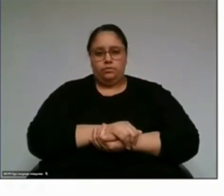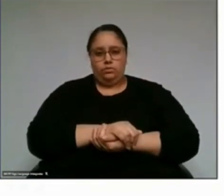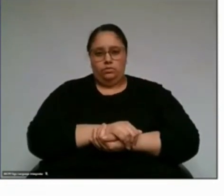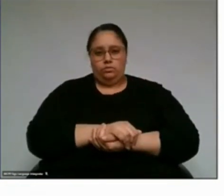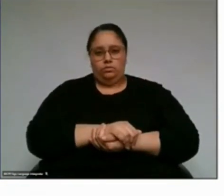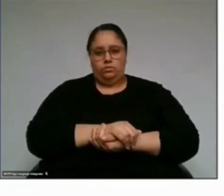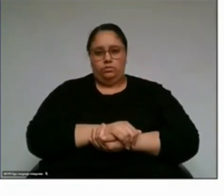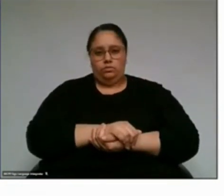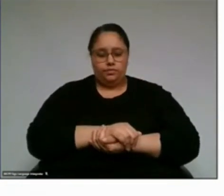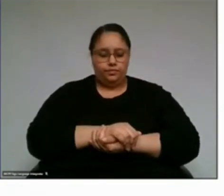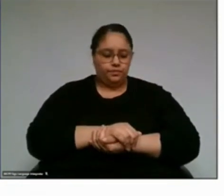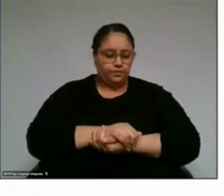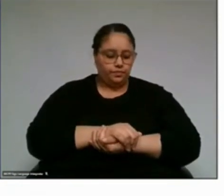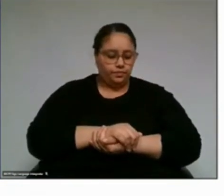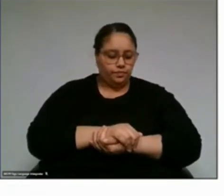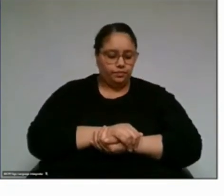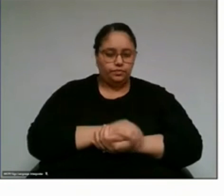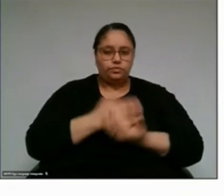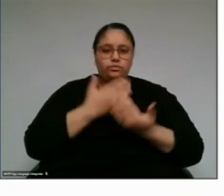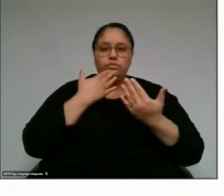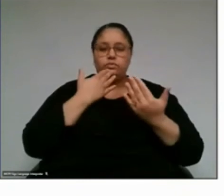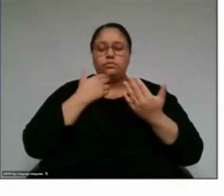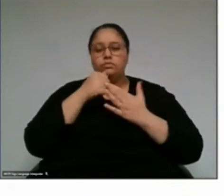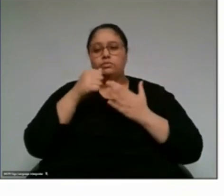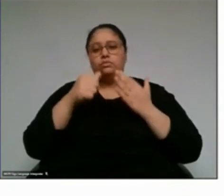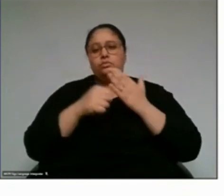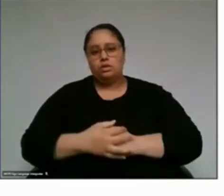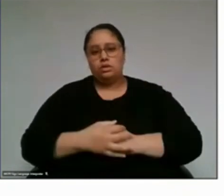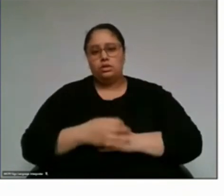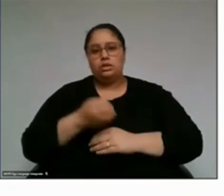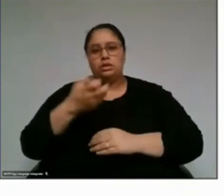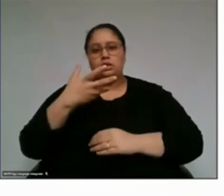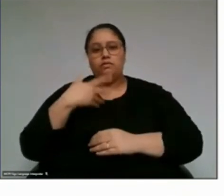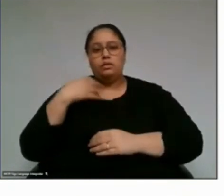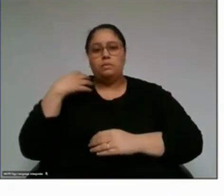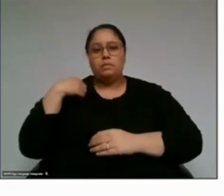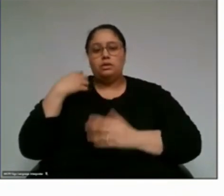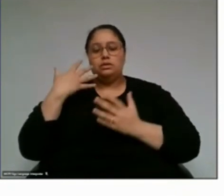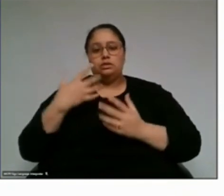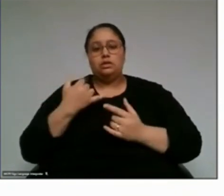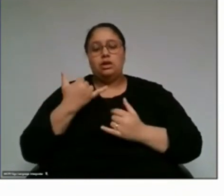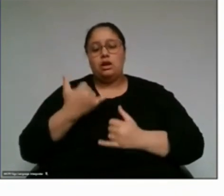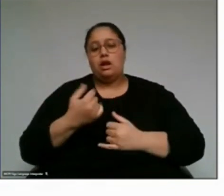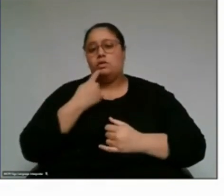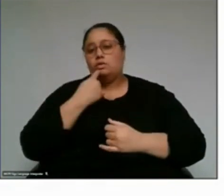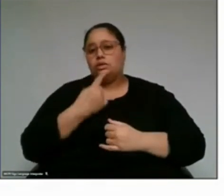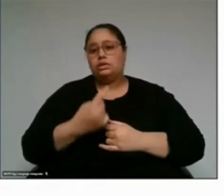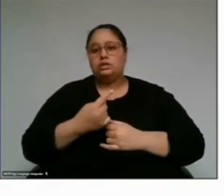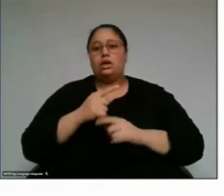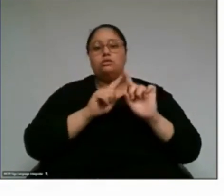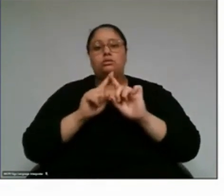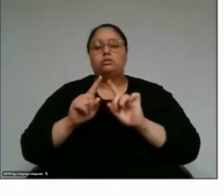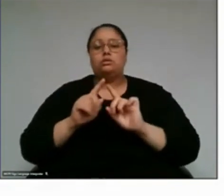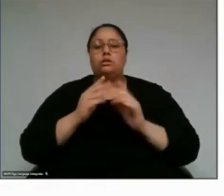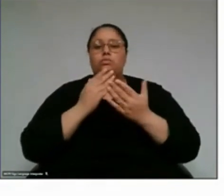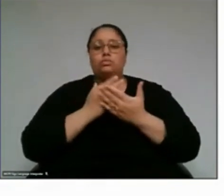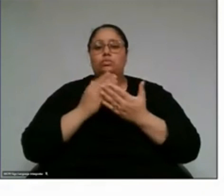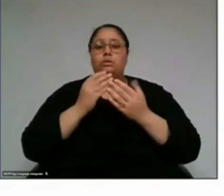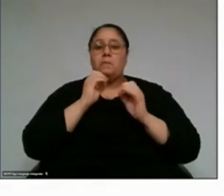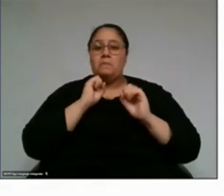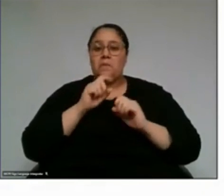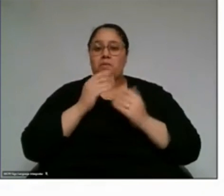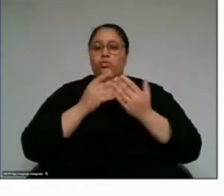Thank you, Deputy Speaker. Given that the Minister has indicated that the respective school does not receive financial support